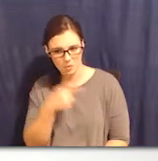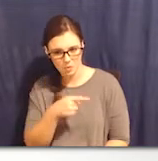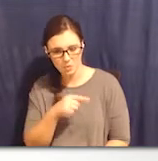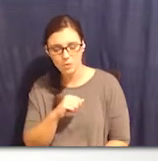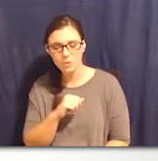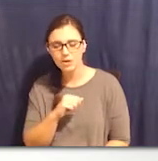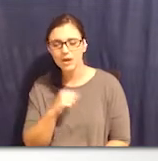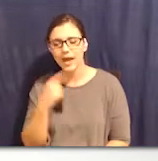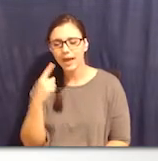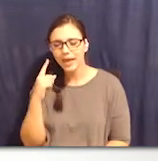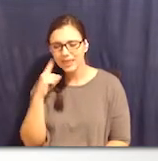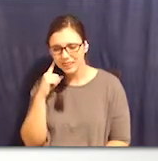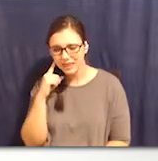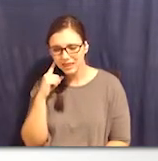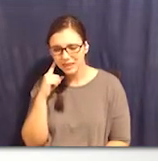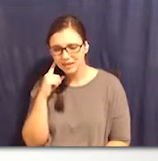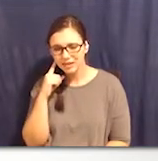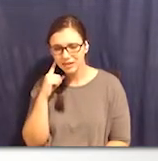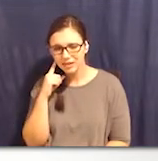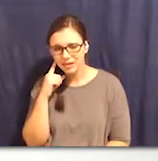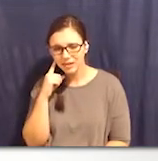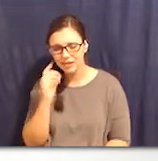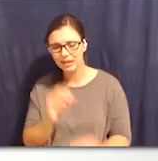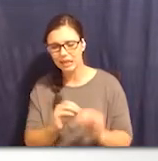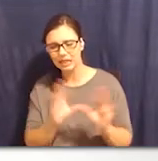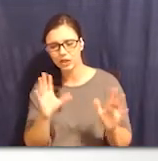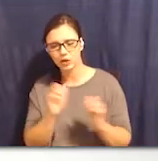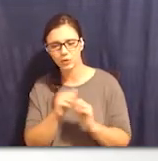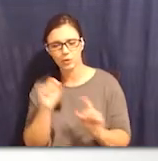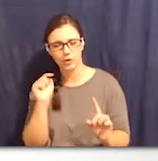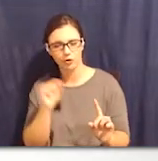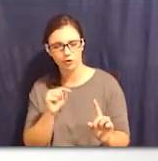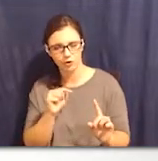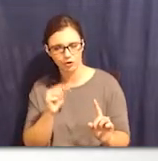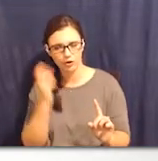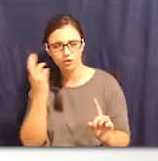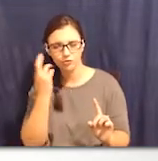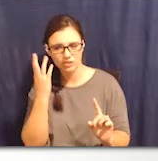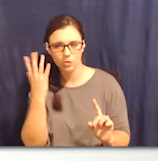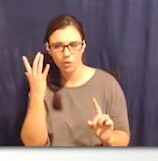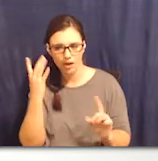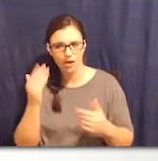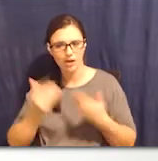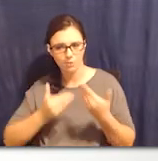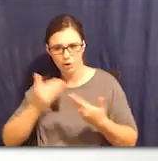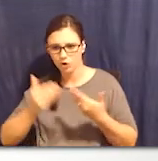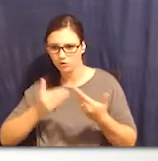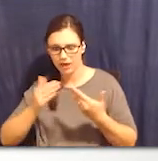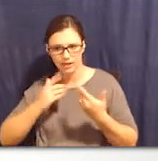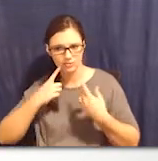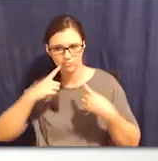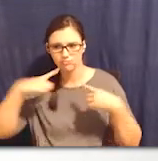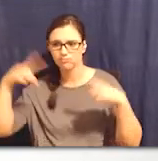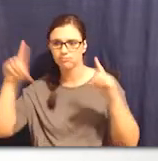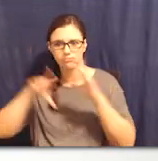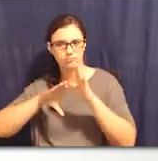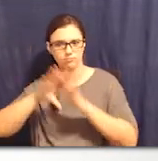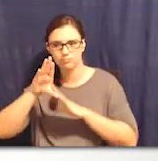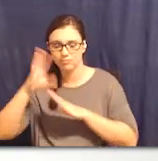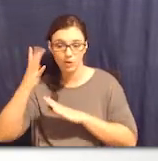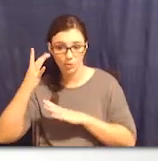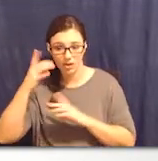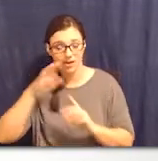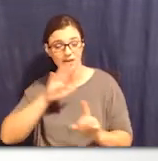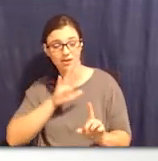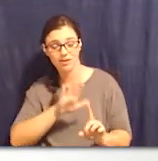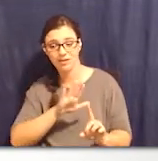years old, and I think what was very apparent with her and why she's made the progress that